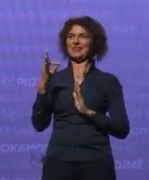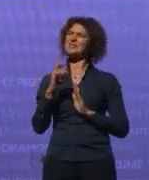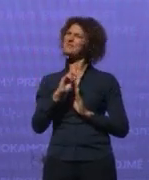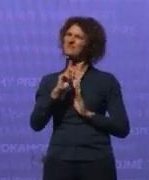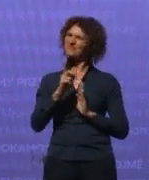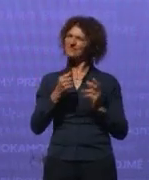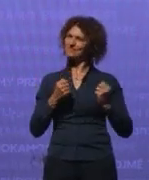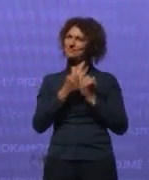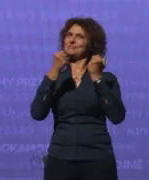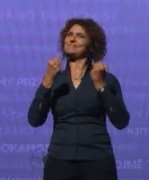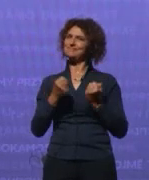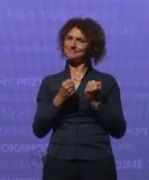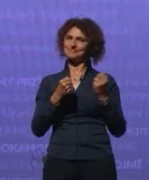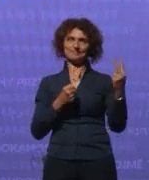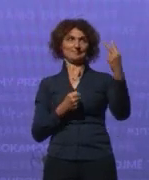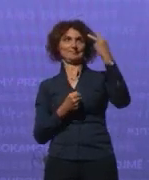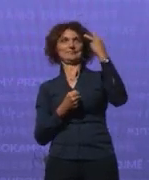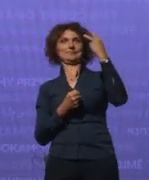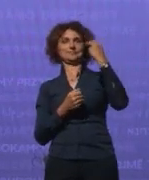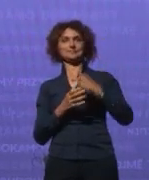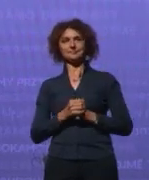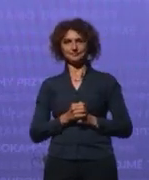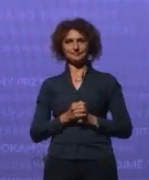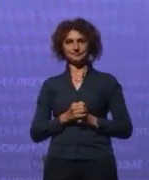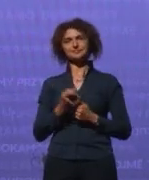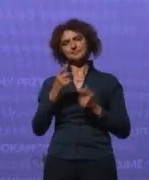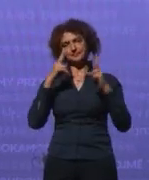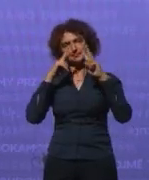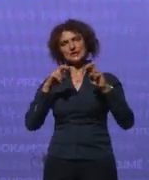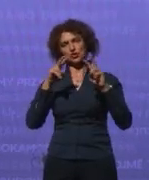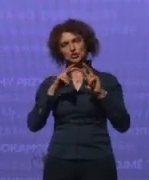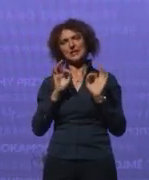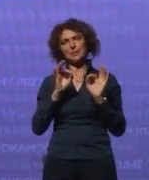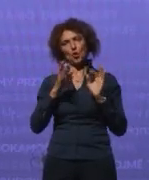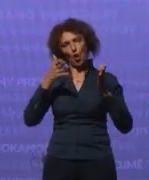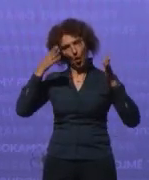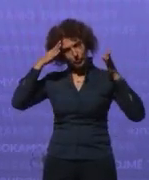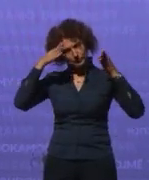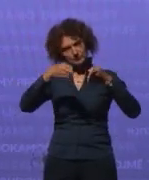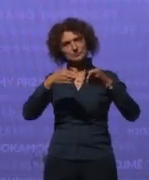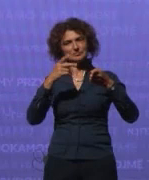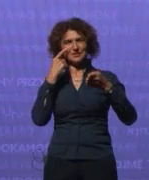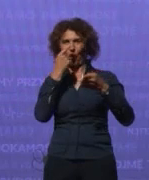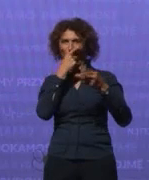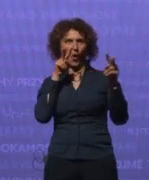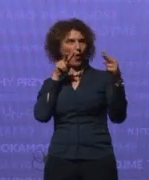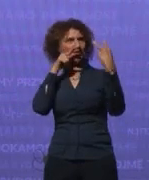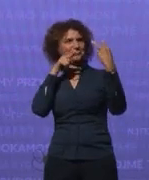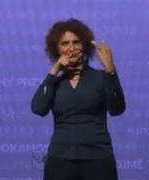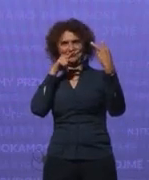fundamental research about the gaze. What are the implications for society